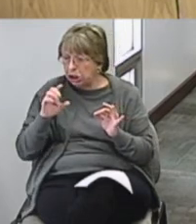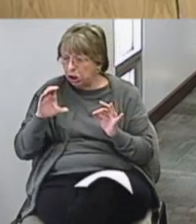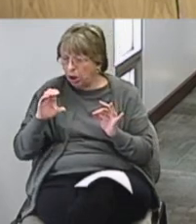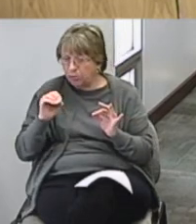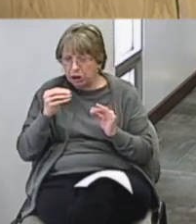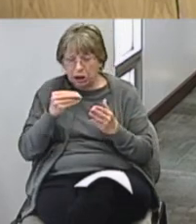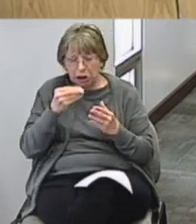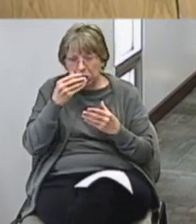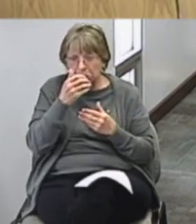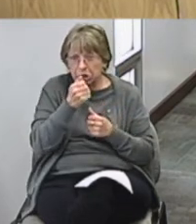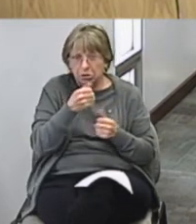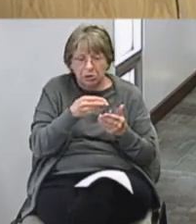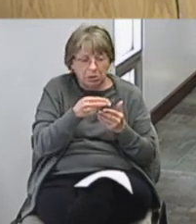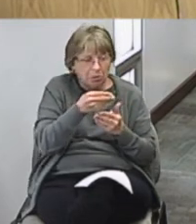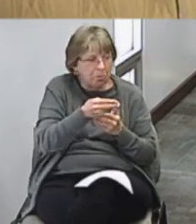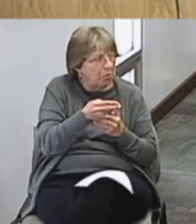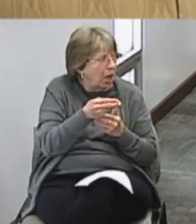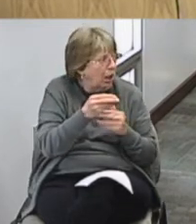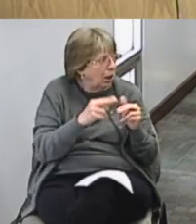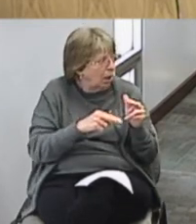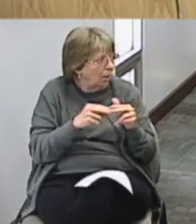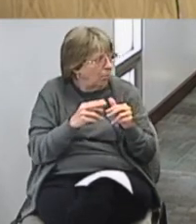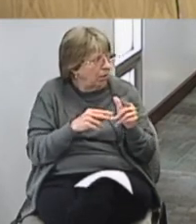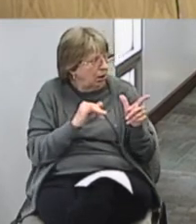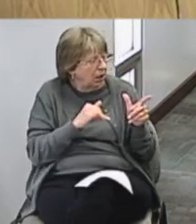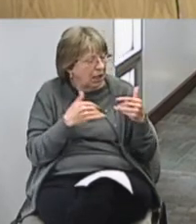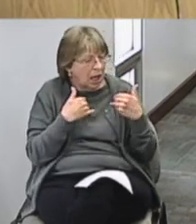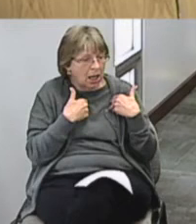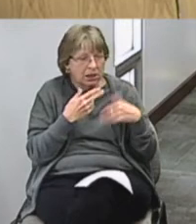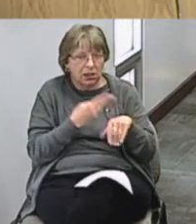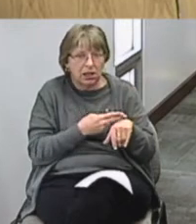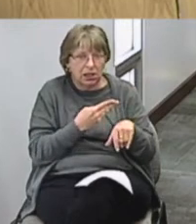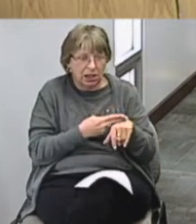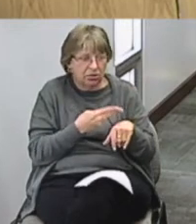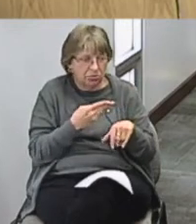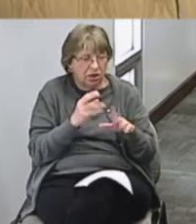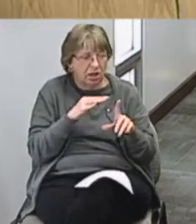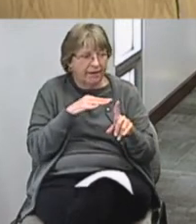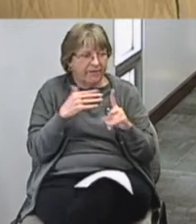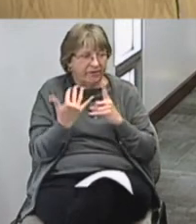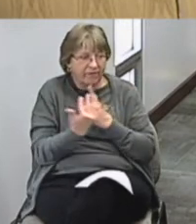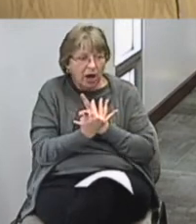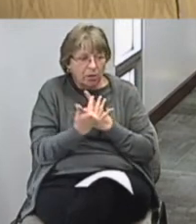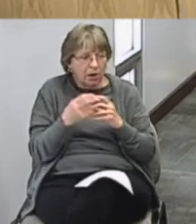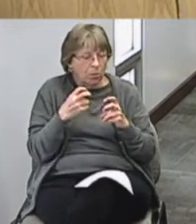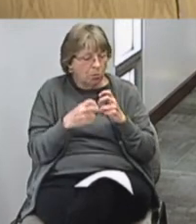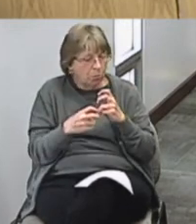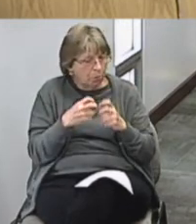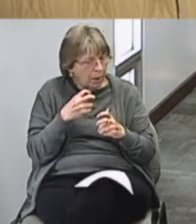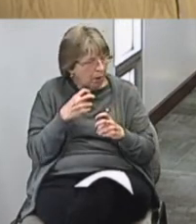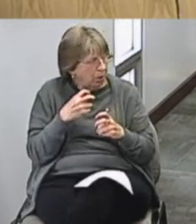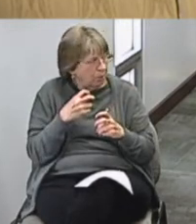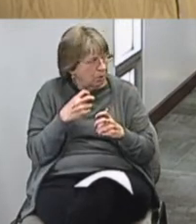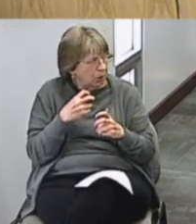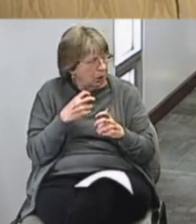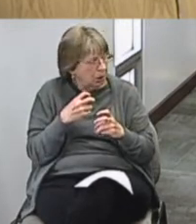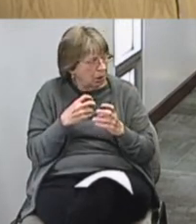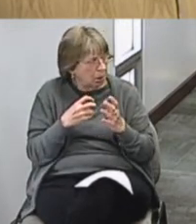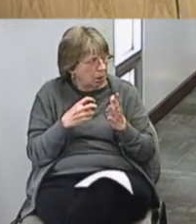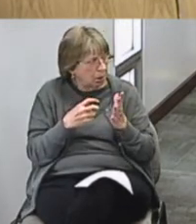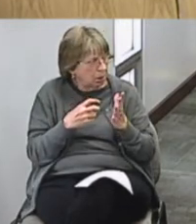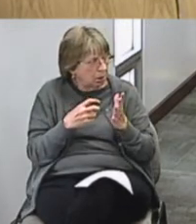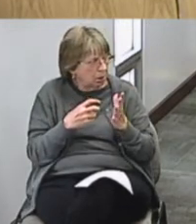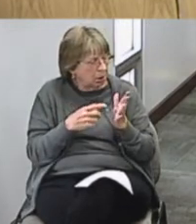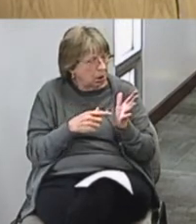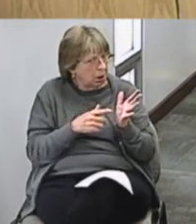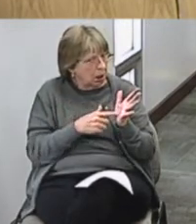in buying a particular building that has a history of some environmental issues, that sometimes